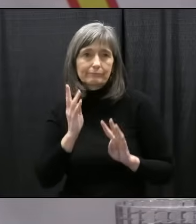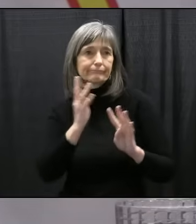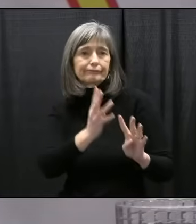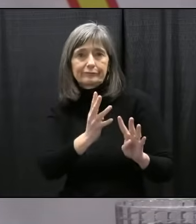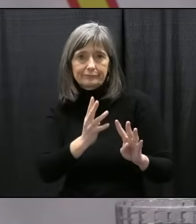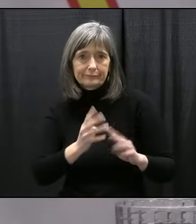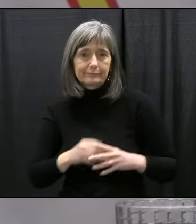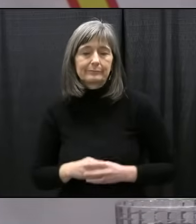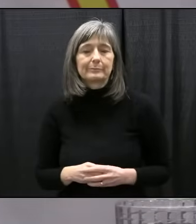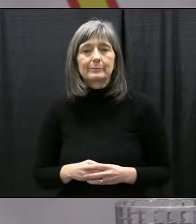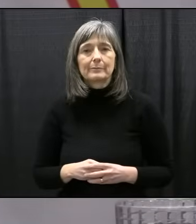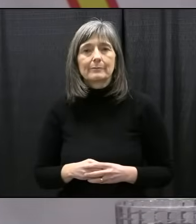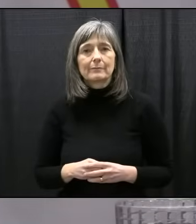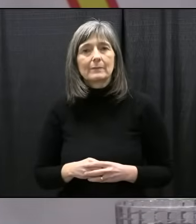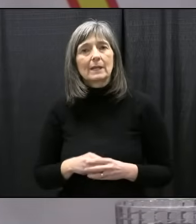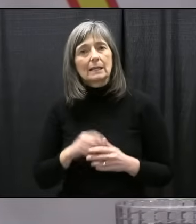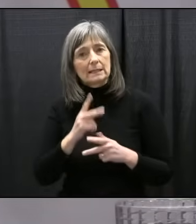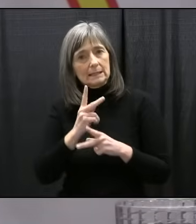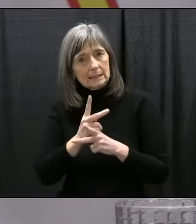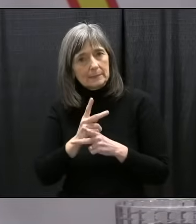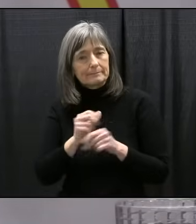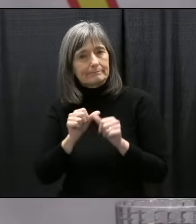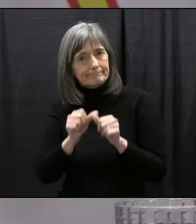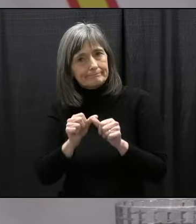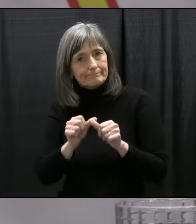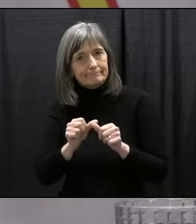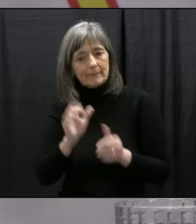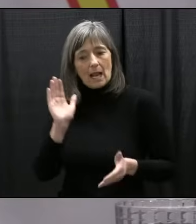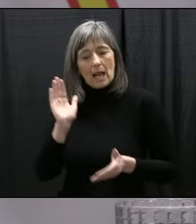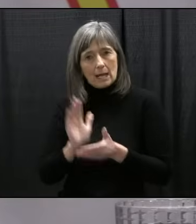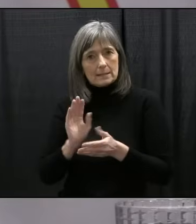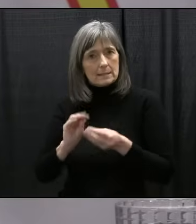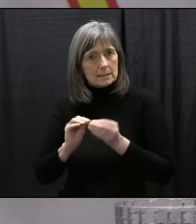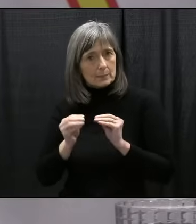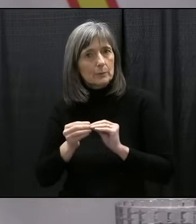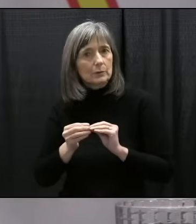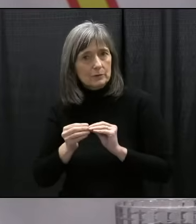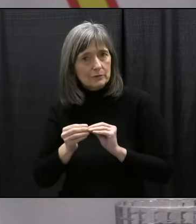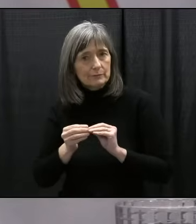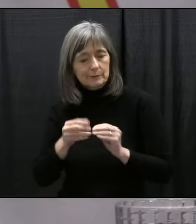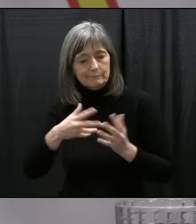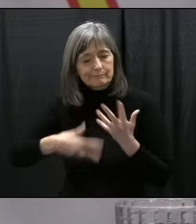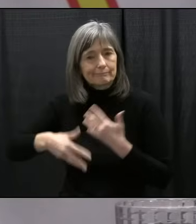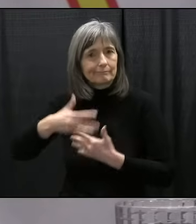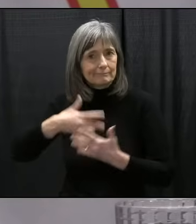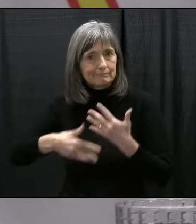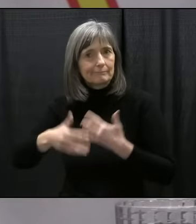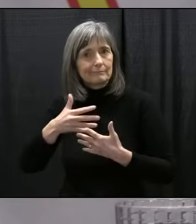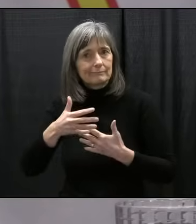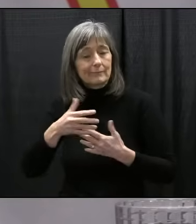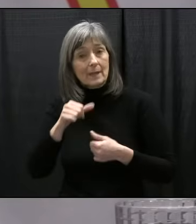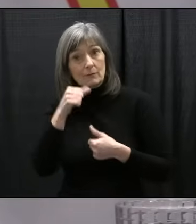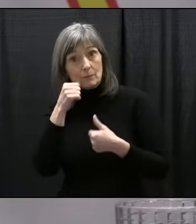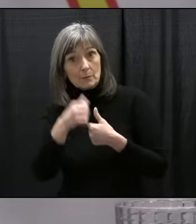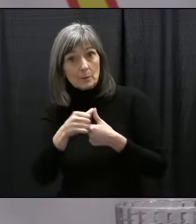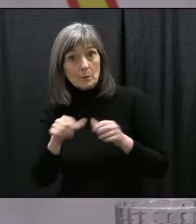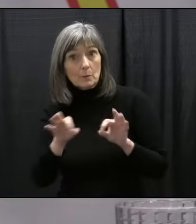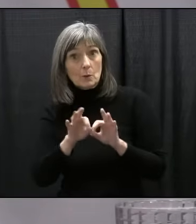Please, stay vigilant. Reduce your own numbers. One of the most important things to remember right now